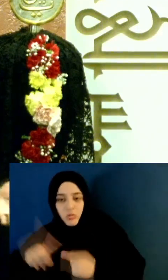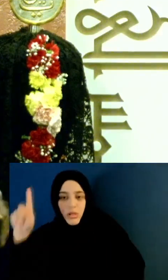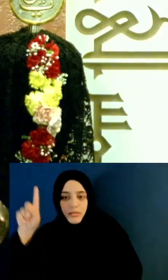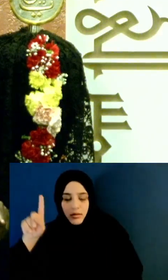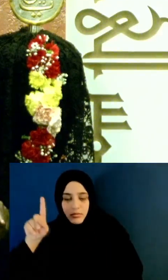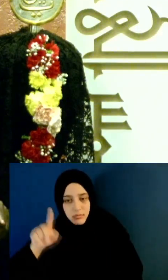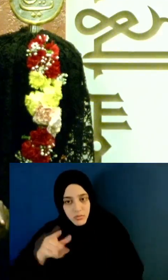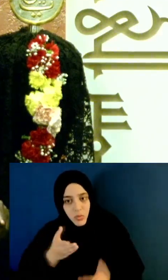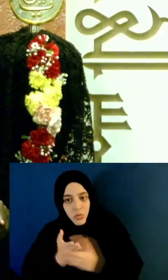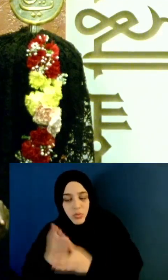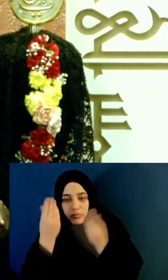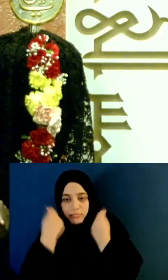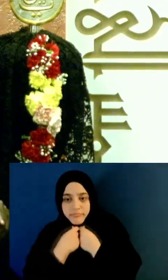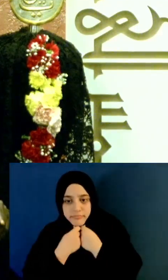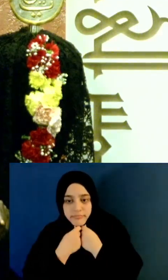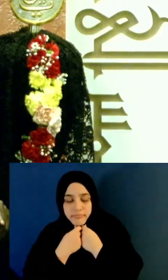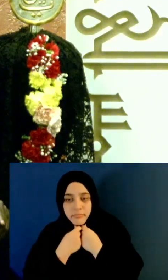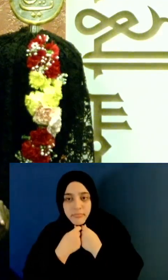I'm beautiful, man.